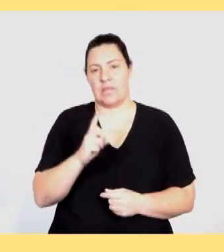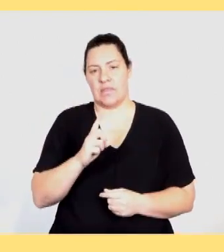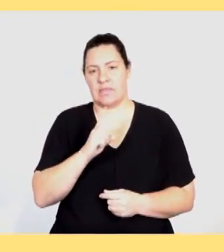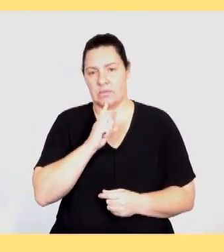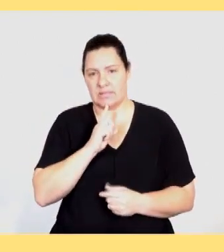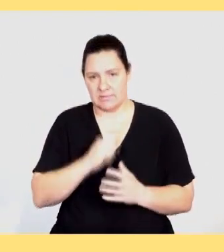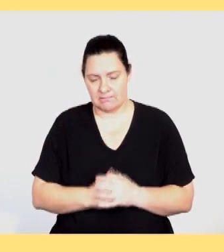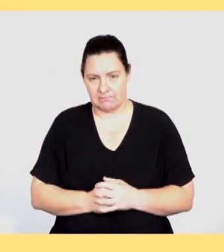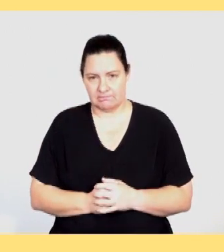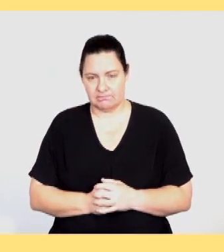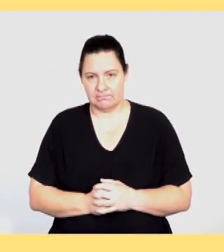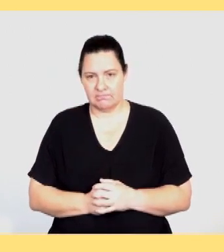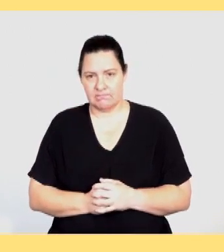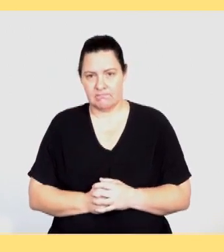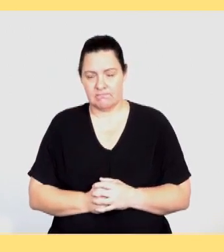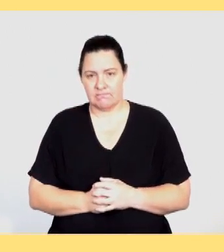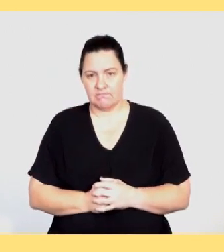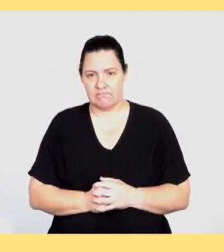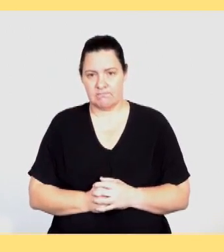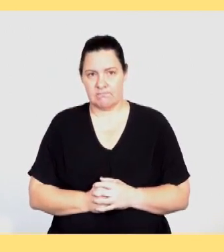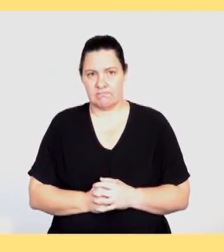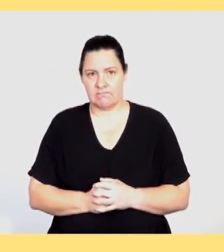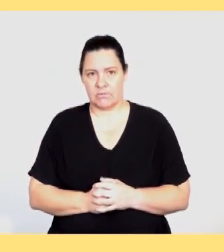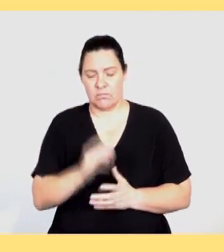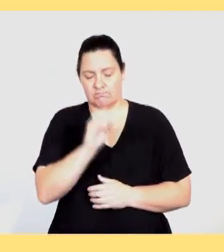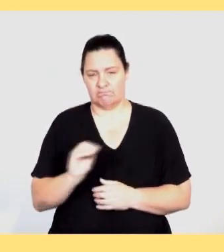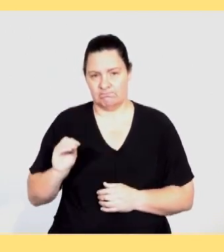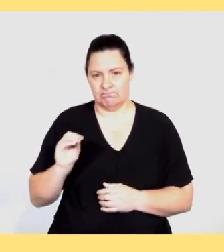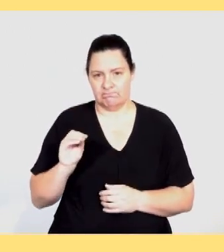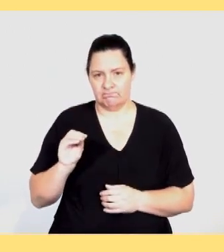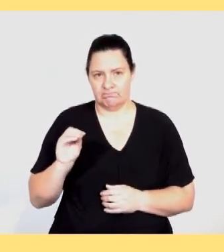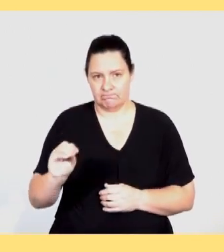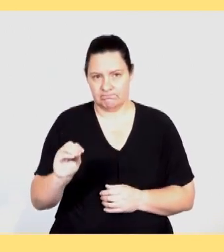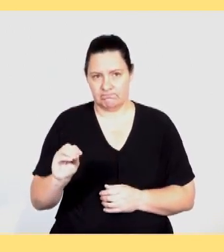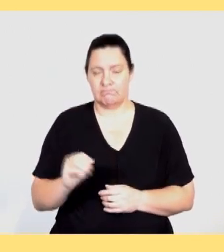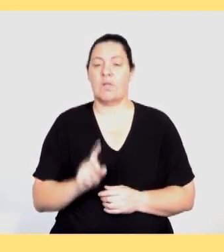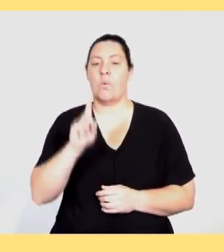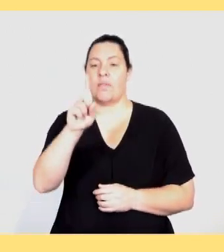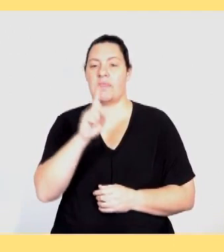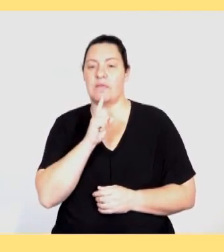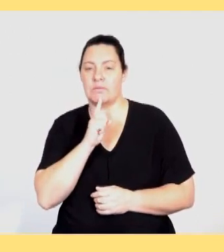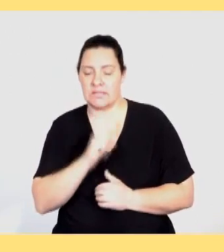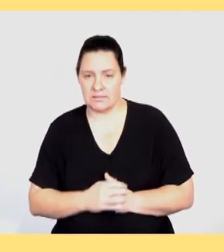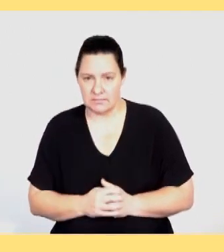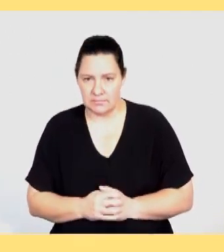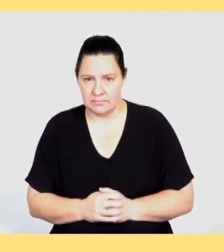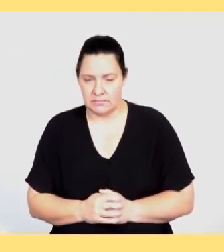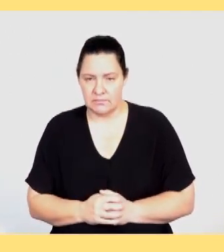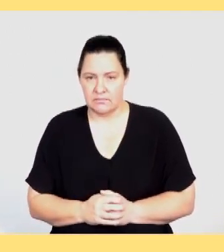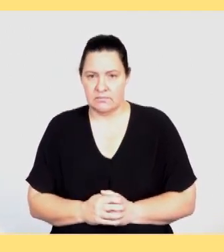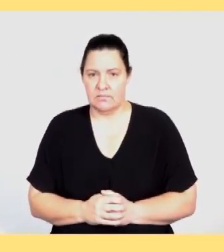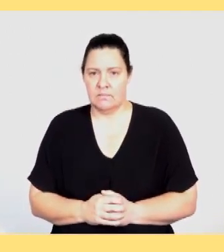get 1,000. Here we get 1,000. That means I'll come here, my cost of sales